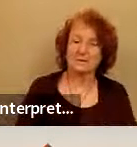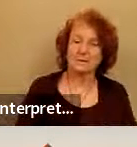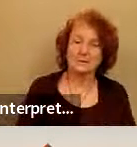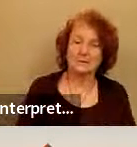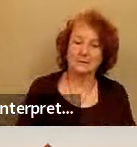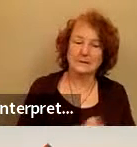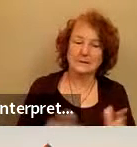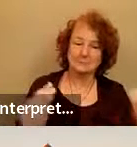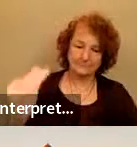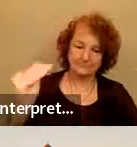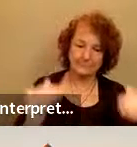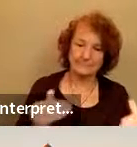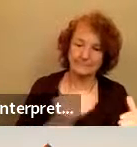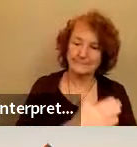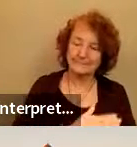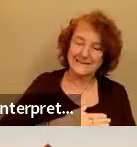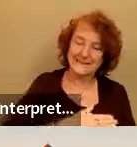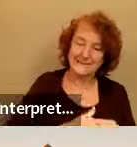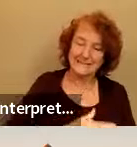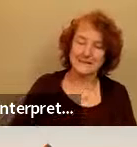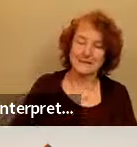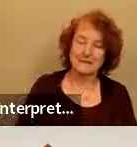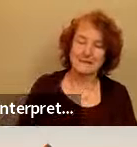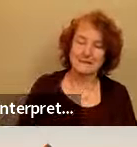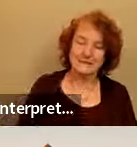Go to the next slide, please.